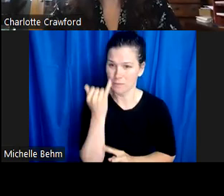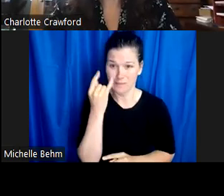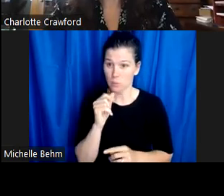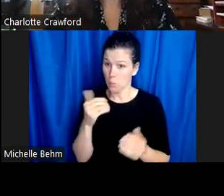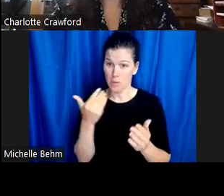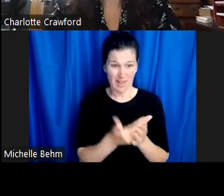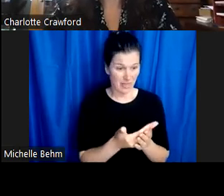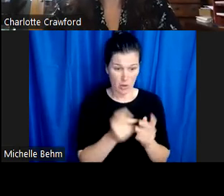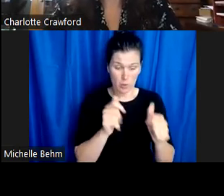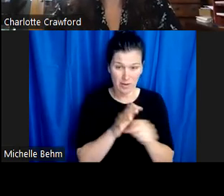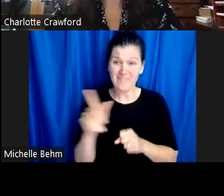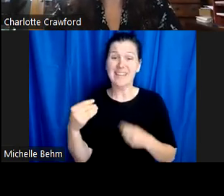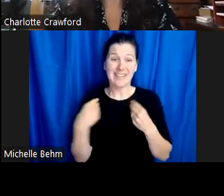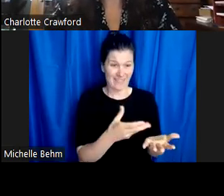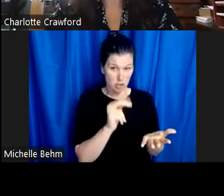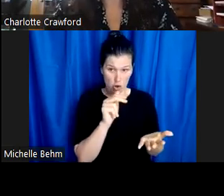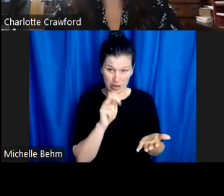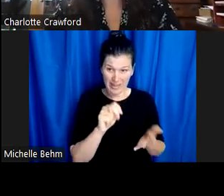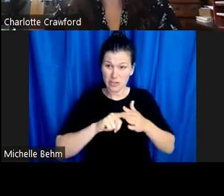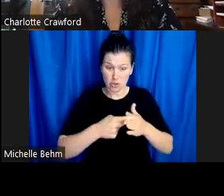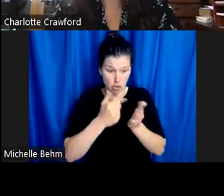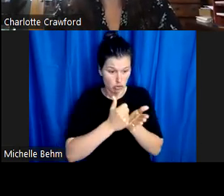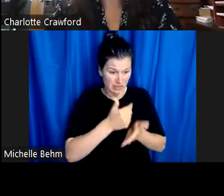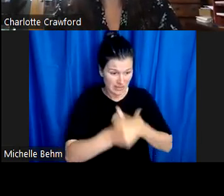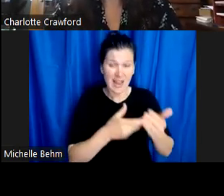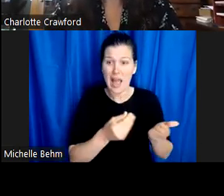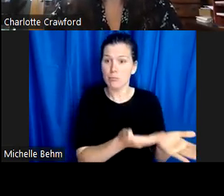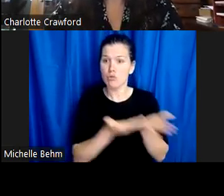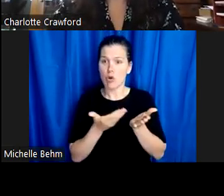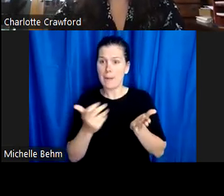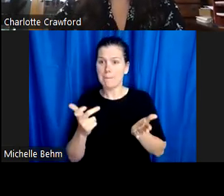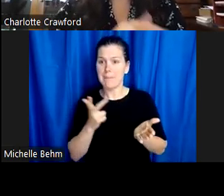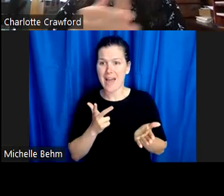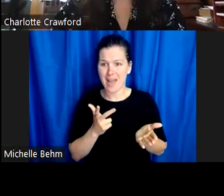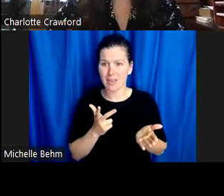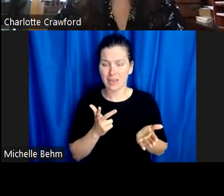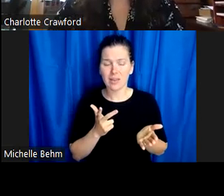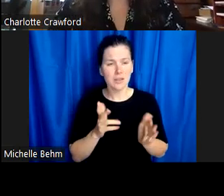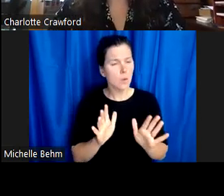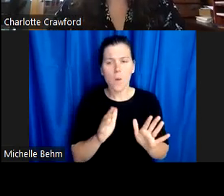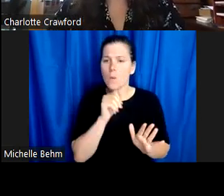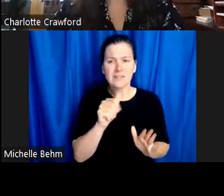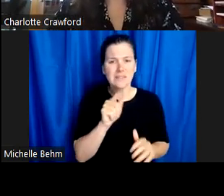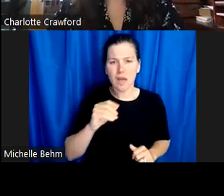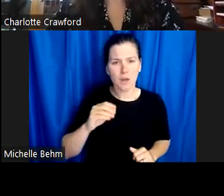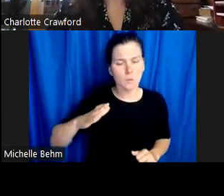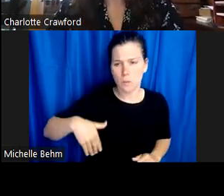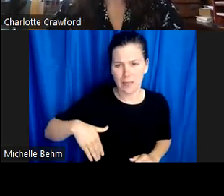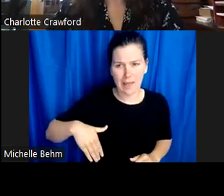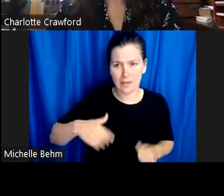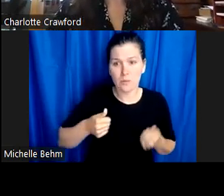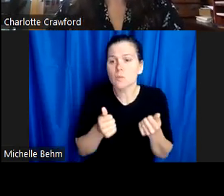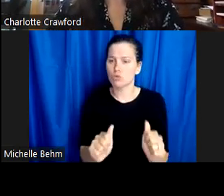the Narcan, started treating them, and they're actually brought them back. So it's not too late to